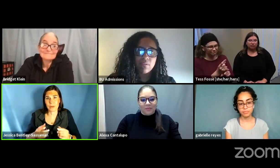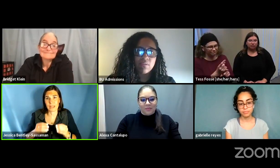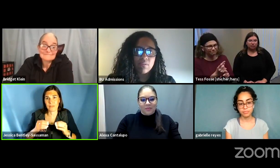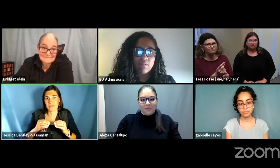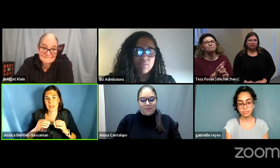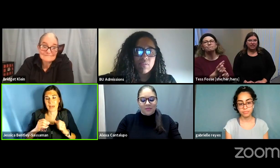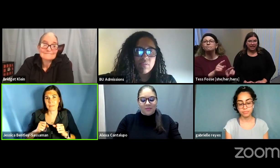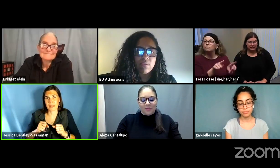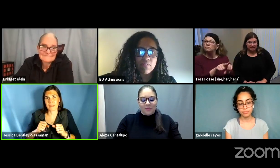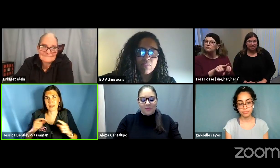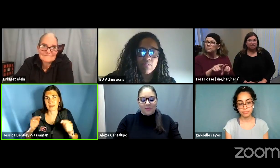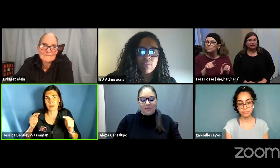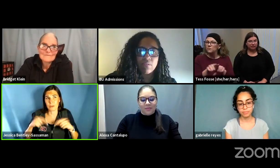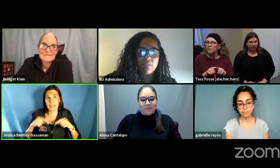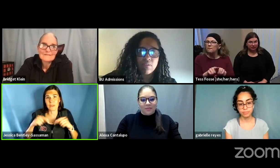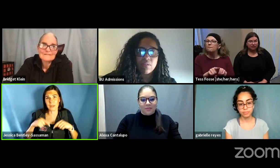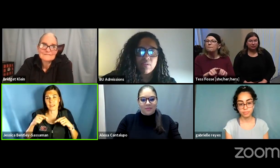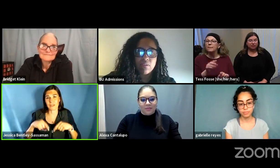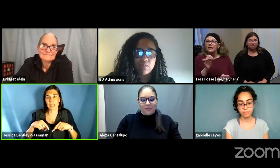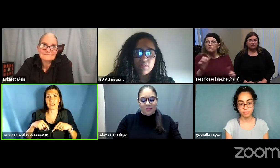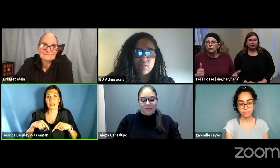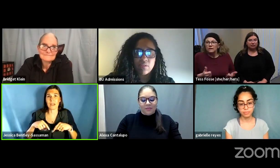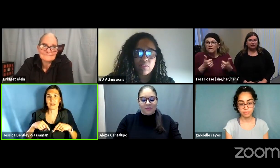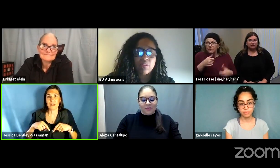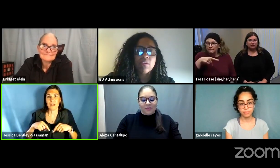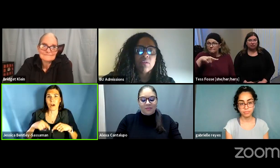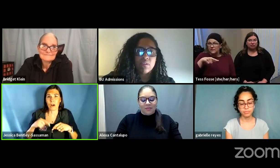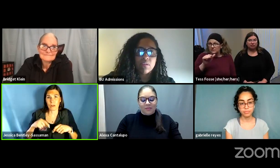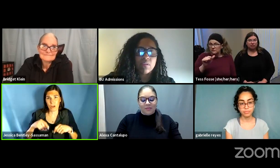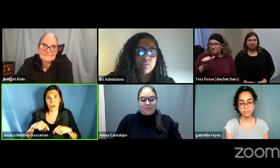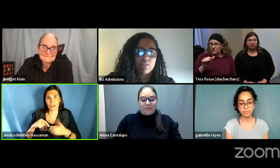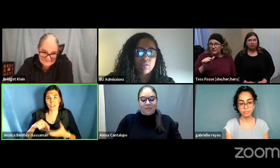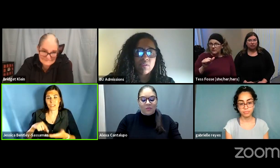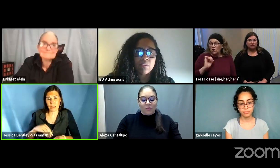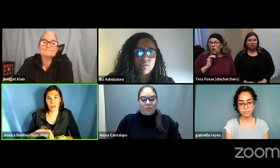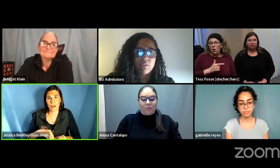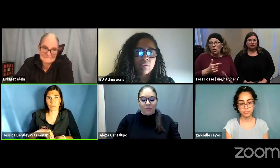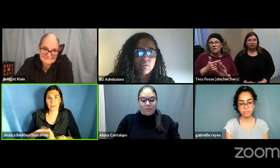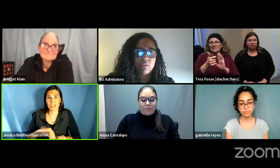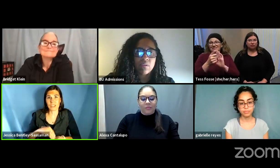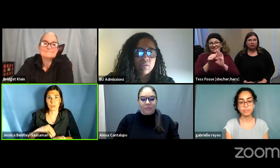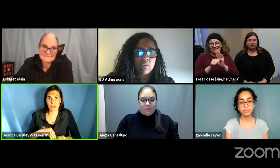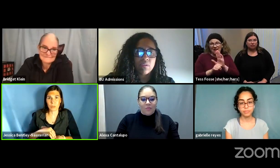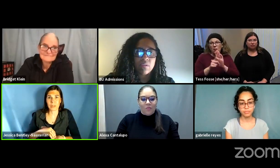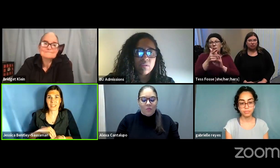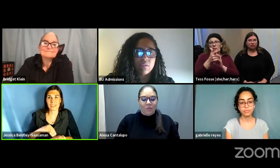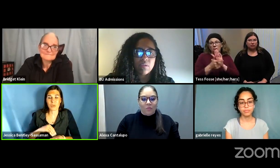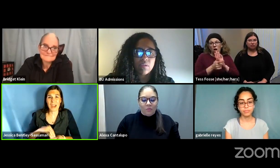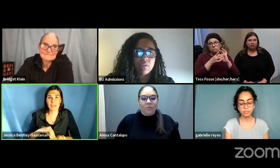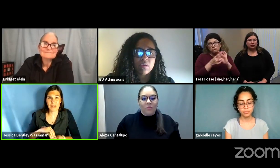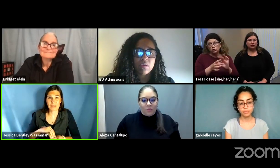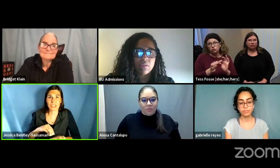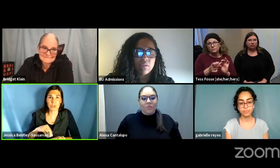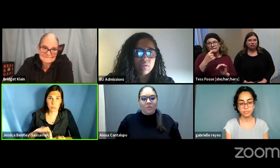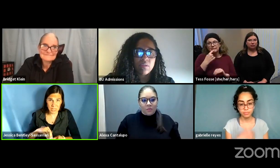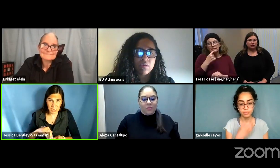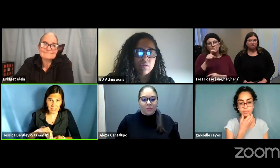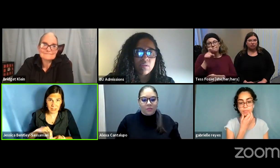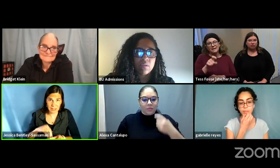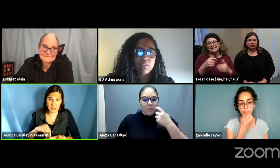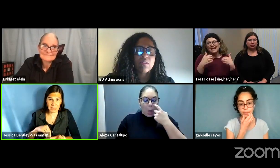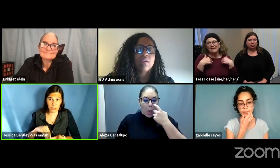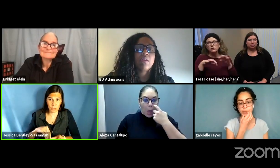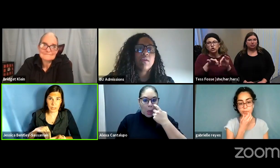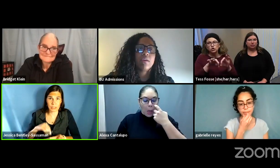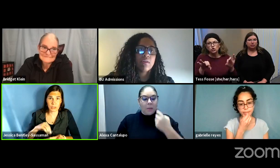also if you live in Pennsylvania, our state law related to interpreting says you have to have a